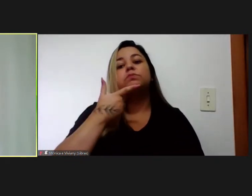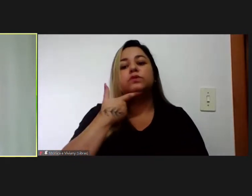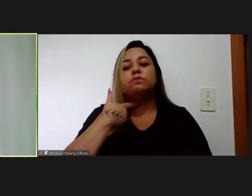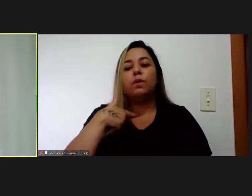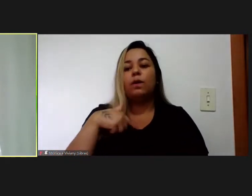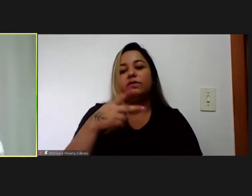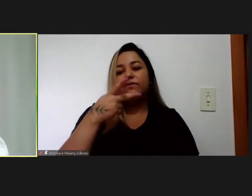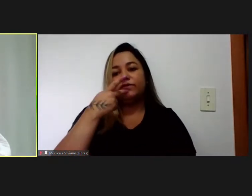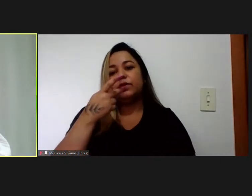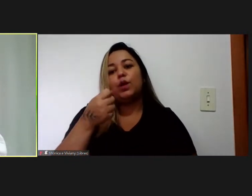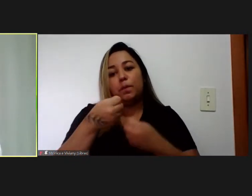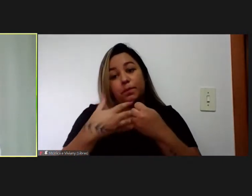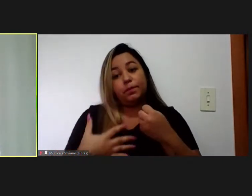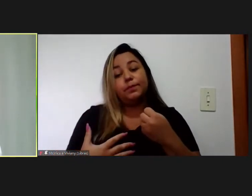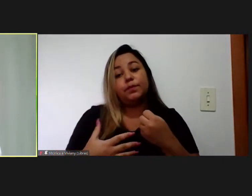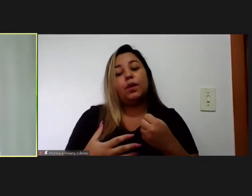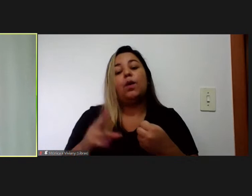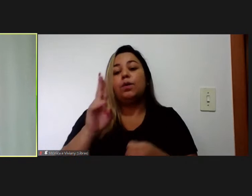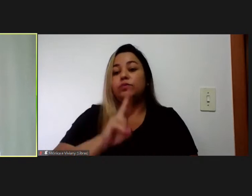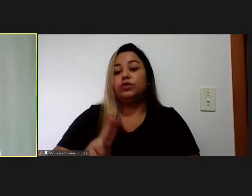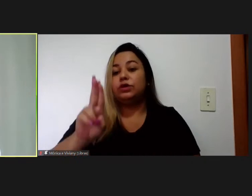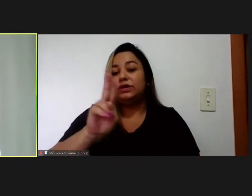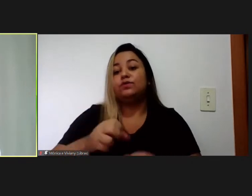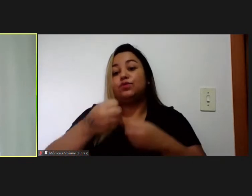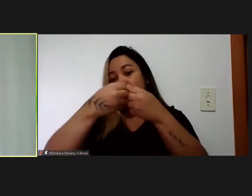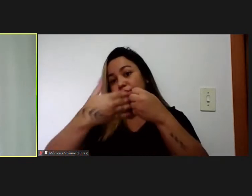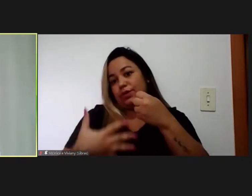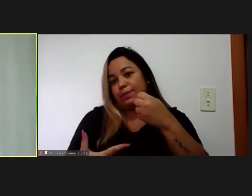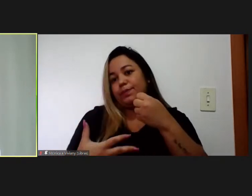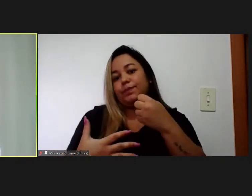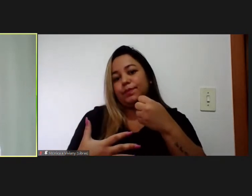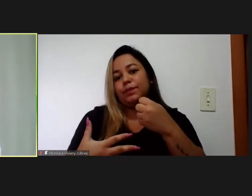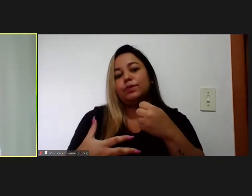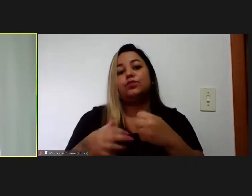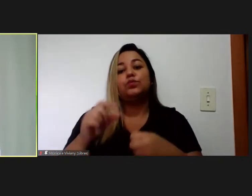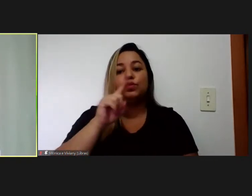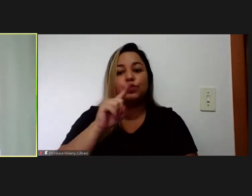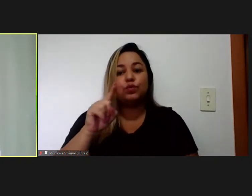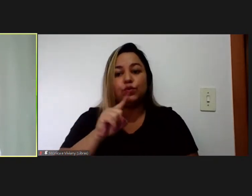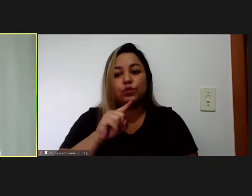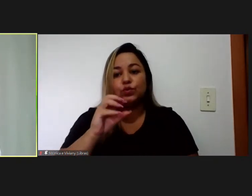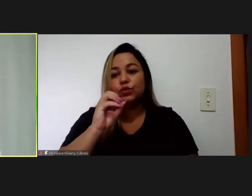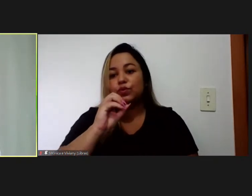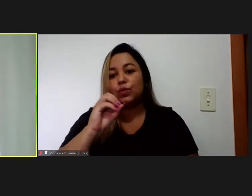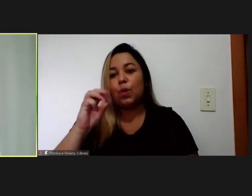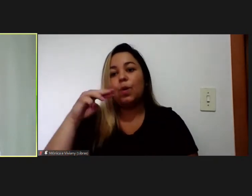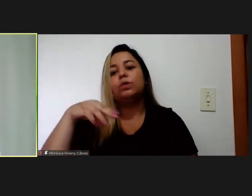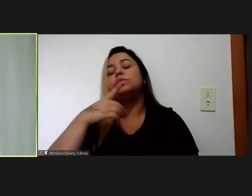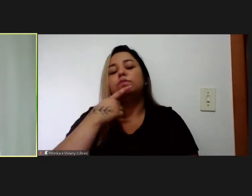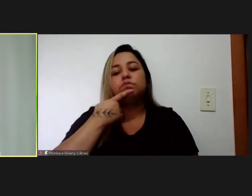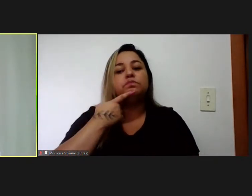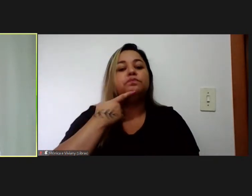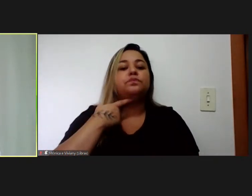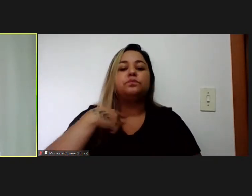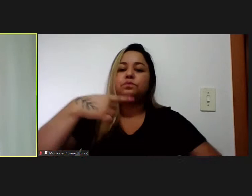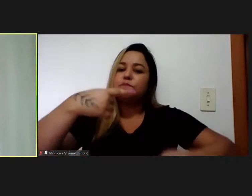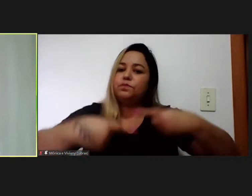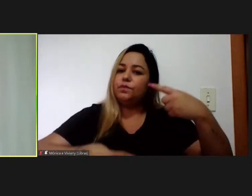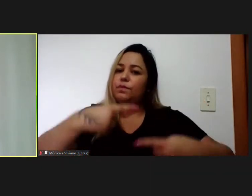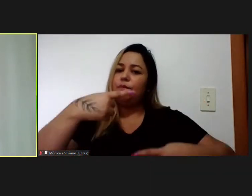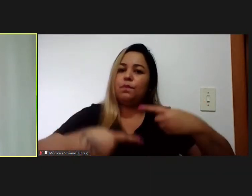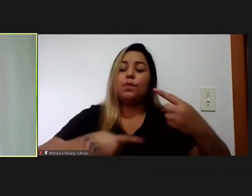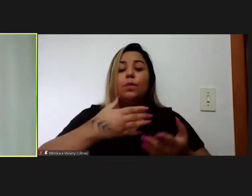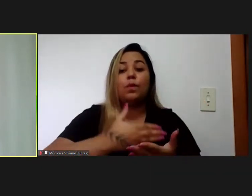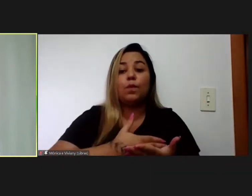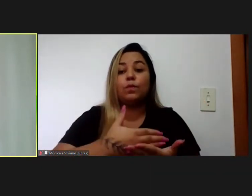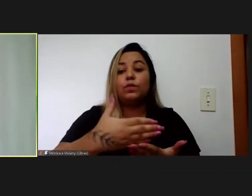If you wish to make any comments, we ask that you use the chat from the Zoom platform. We wish that the debates